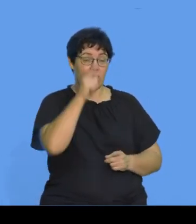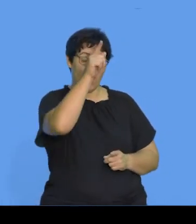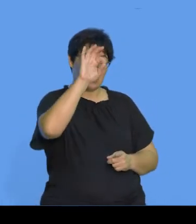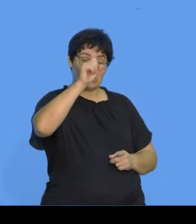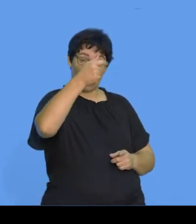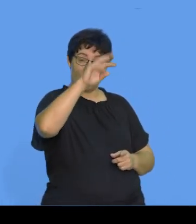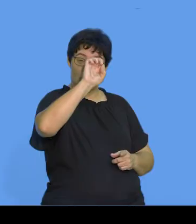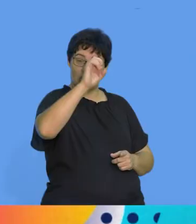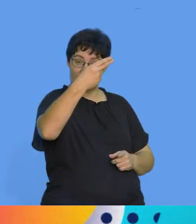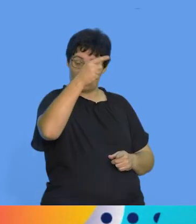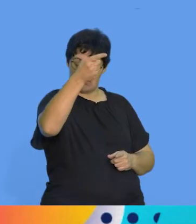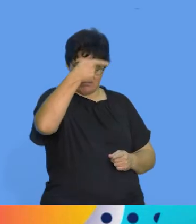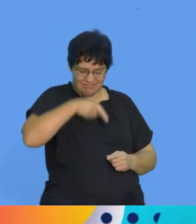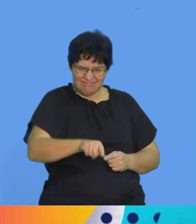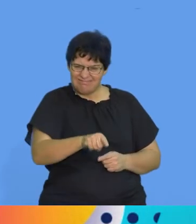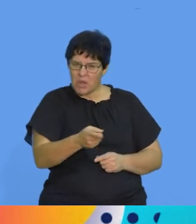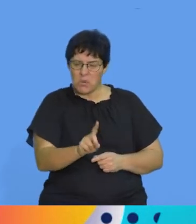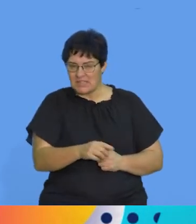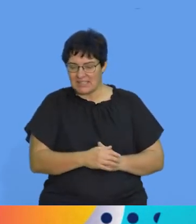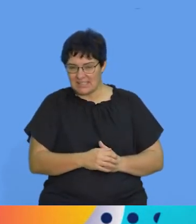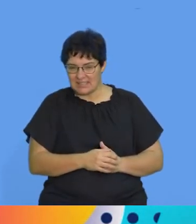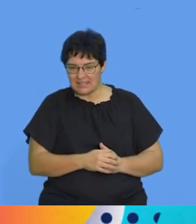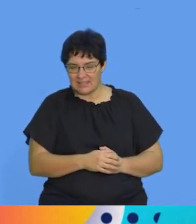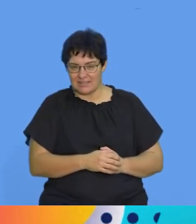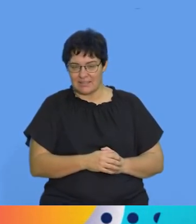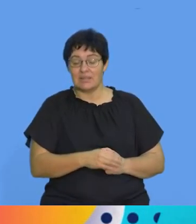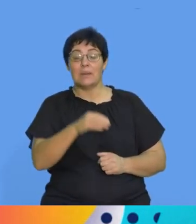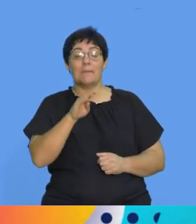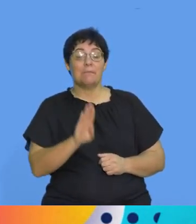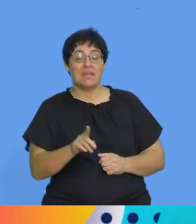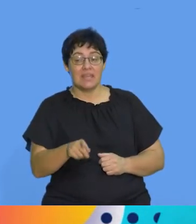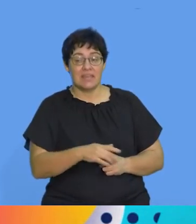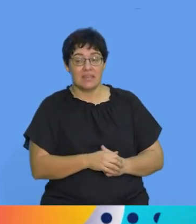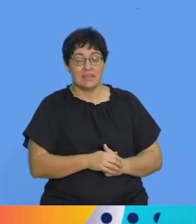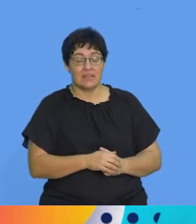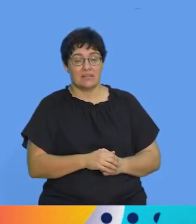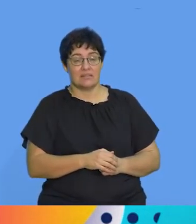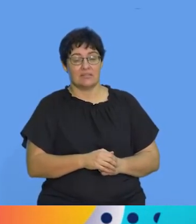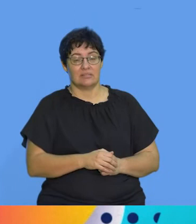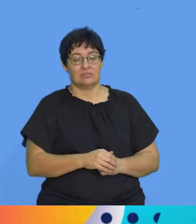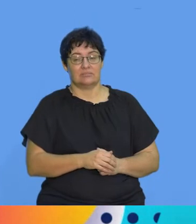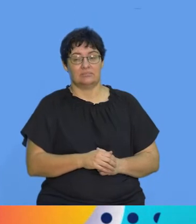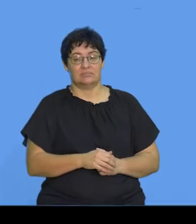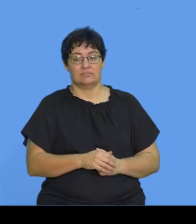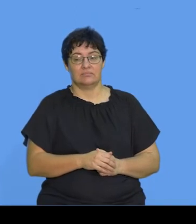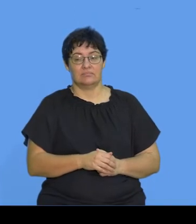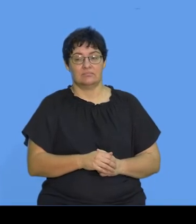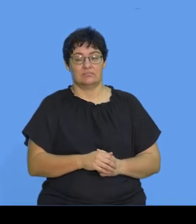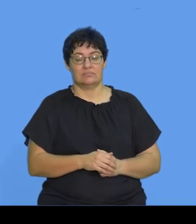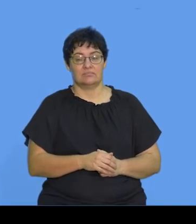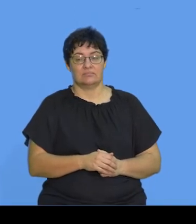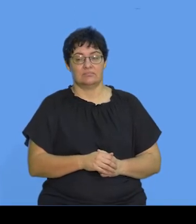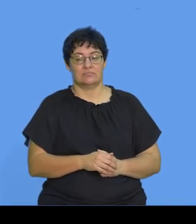one is starch, what would the other one be? Okay, so the number B, if we look at number B,